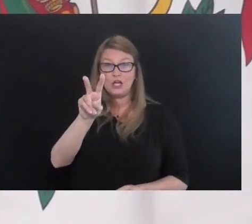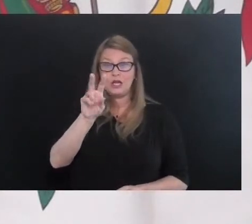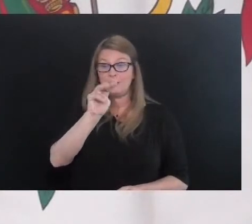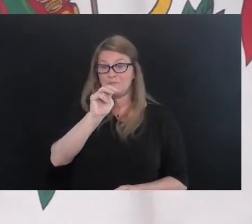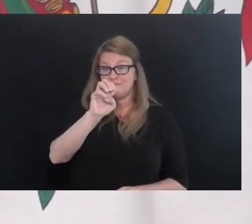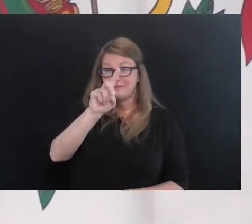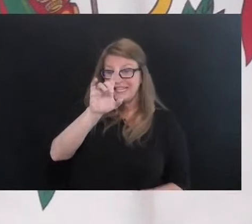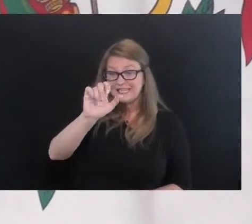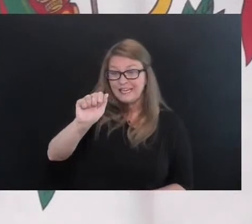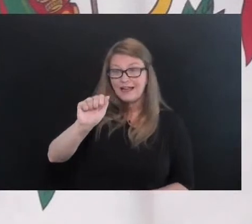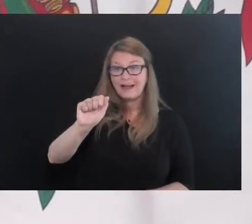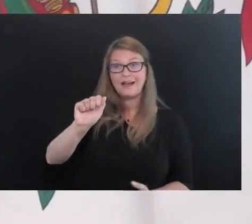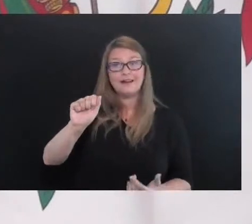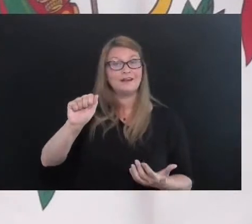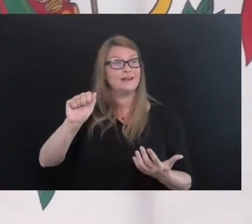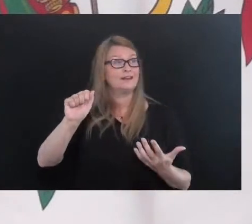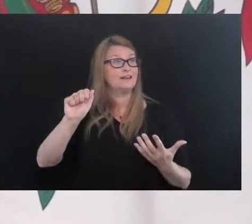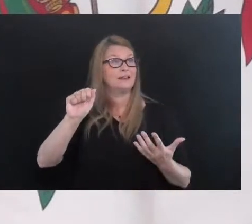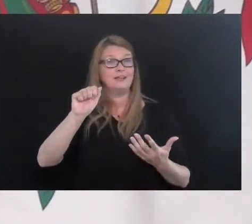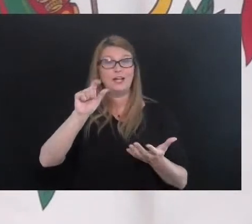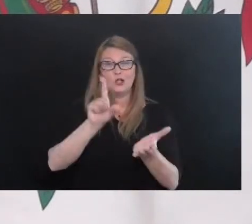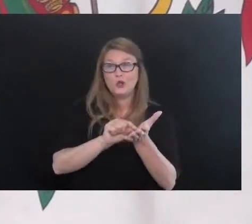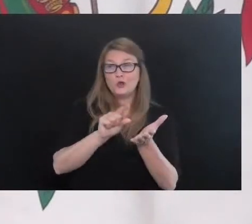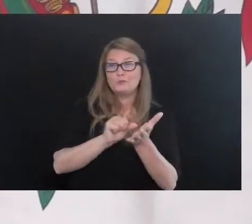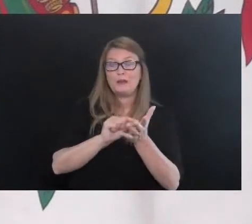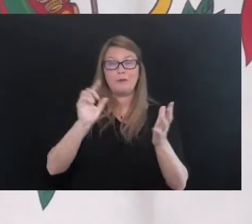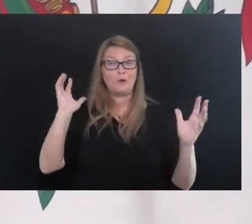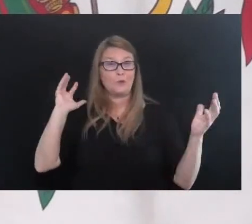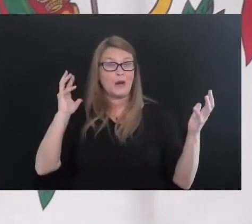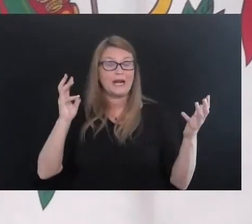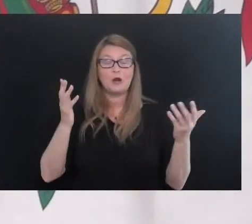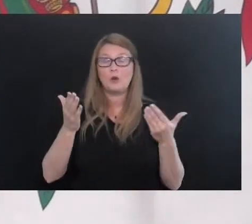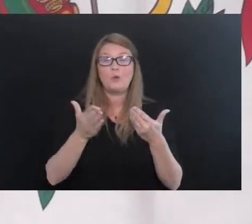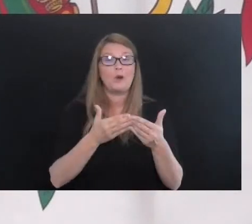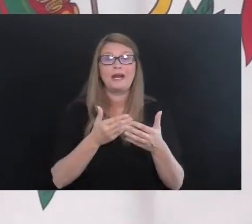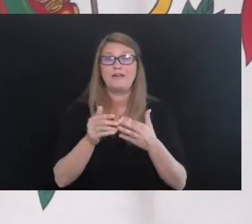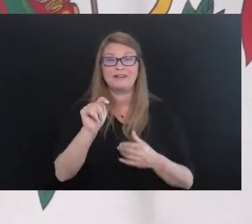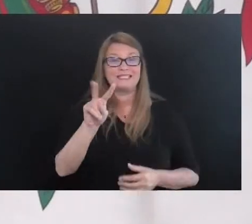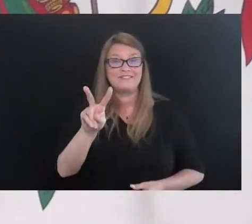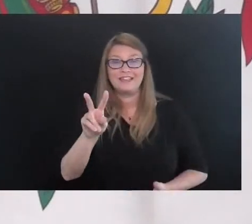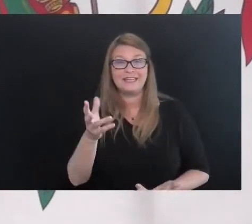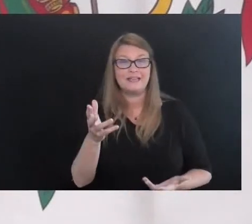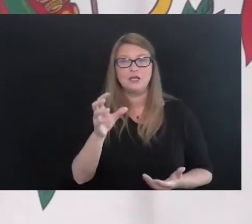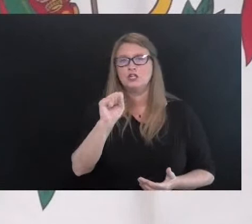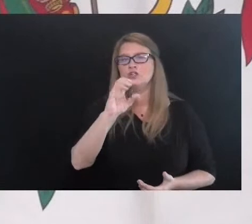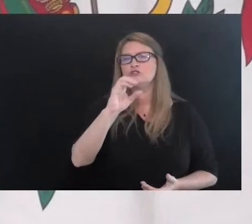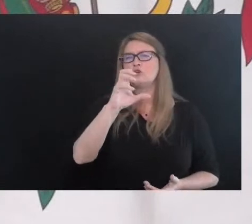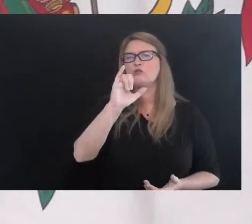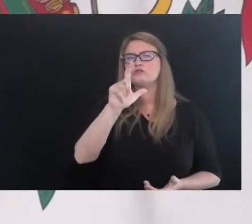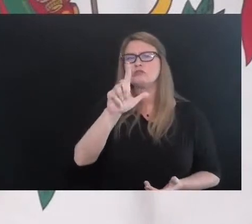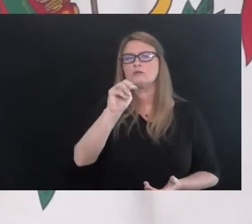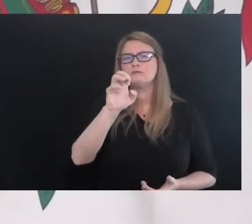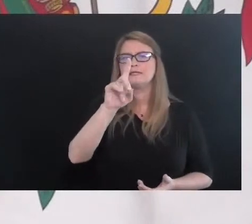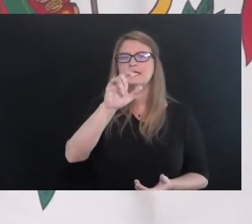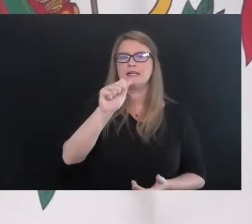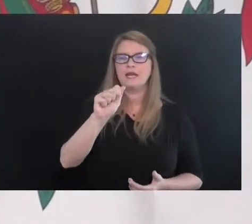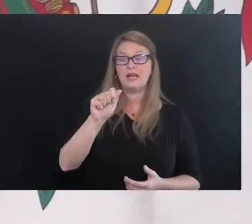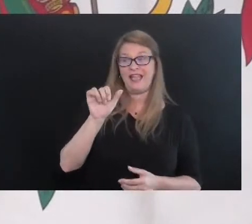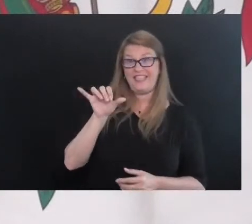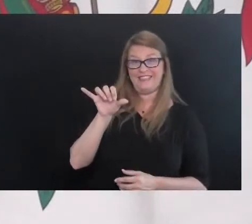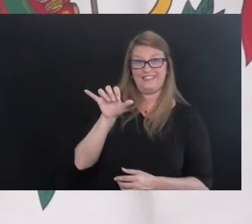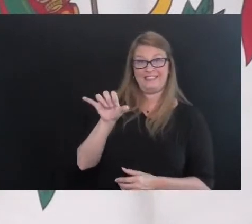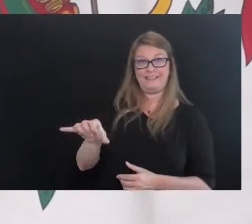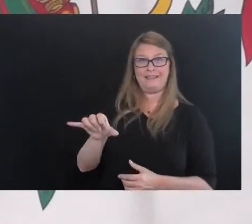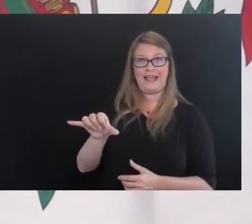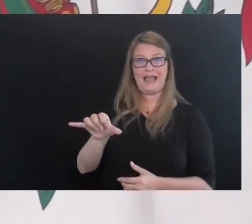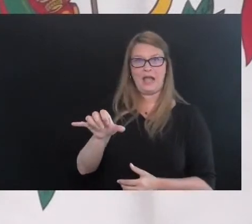media, any level, newspaper, radio, television, whatever it may be, social media, the power of that